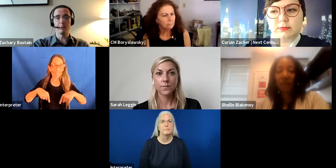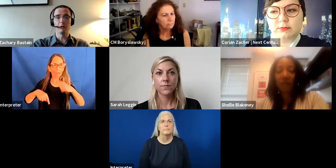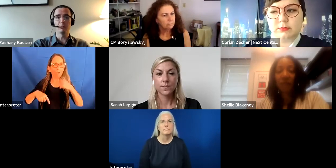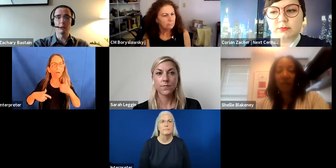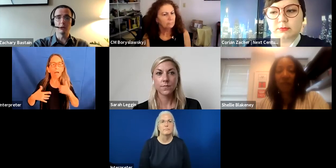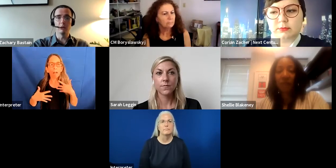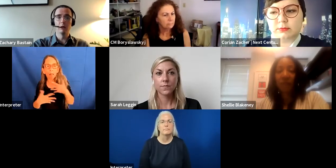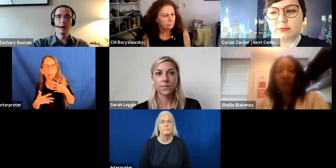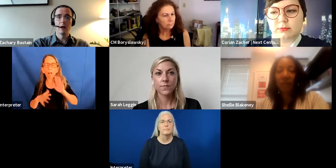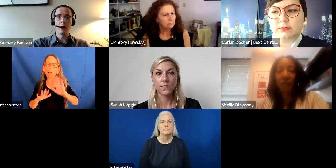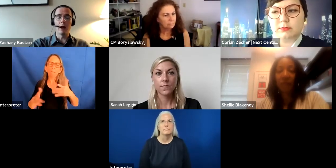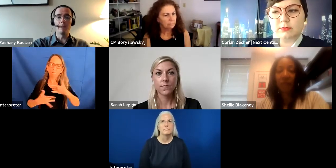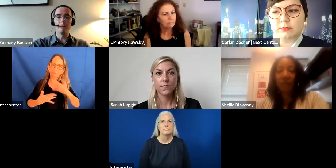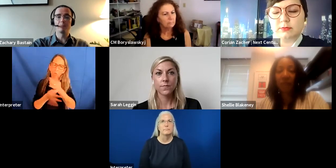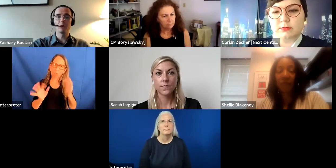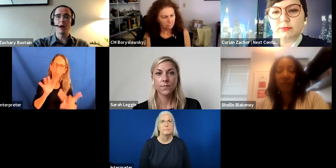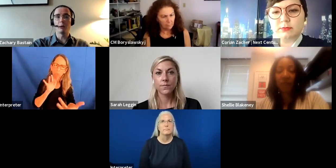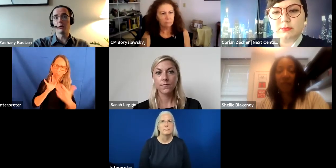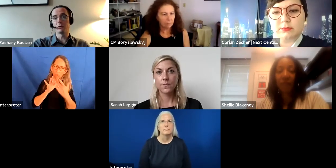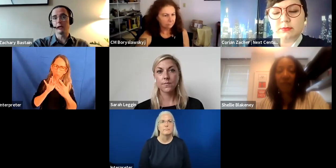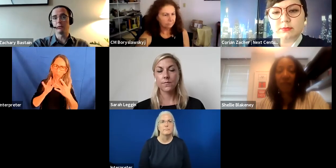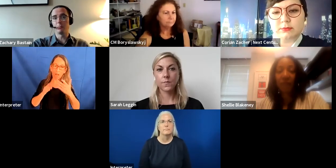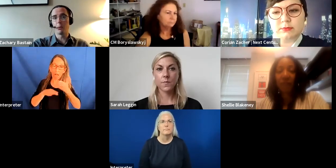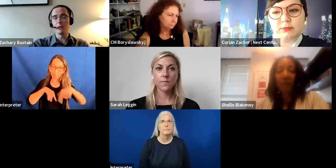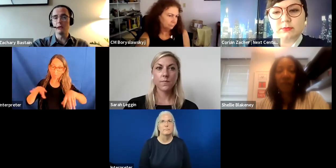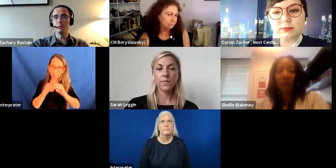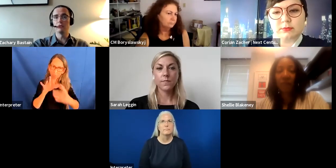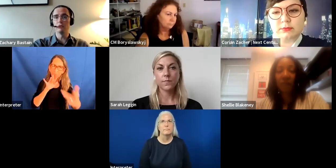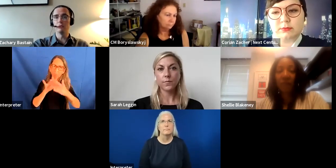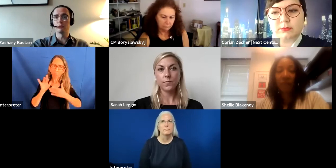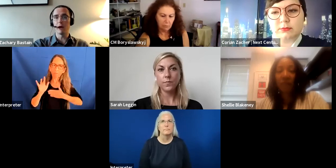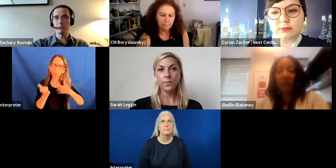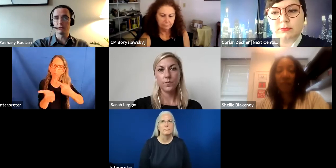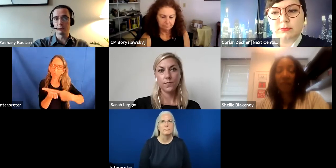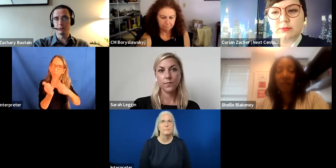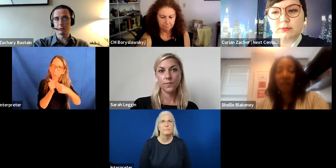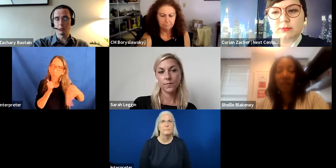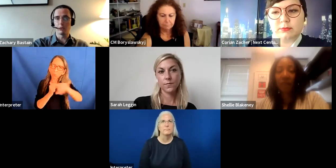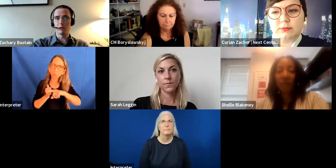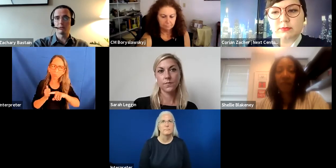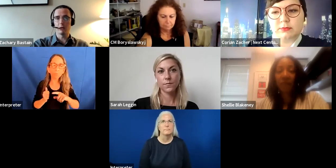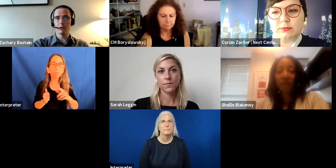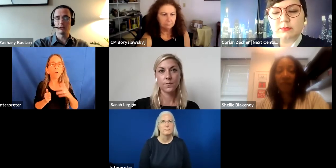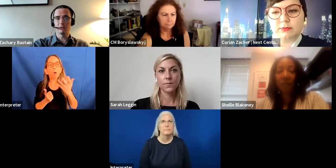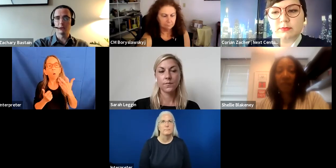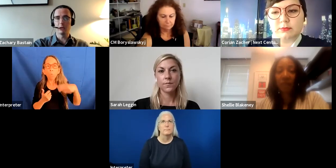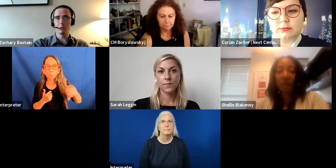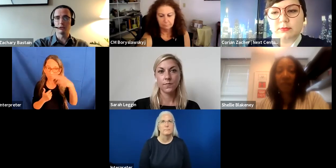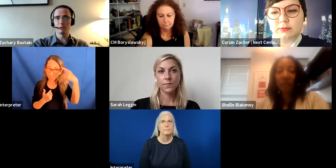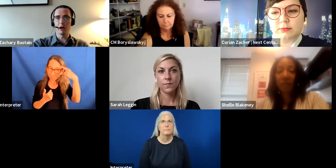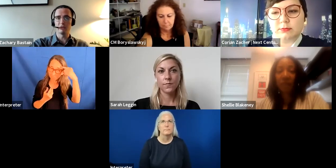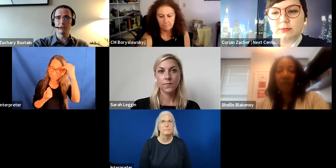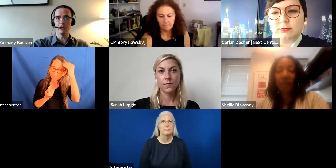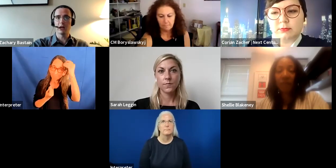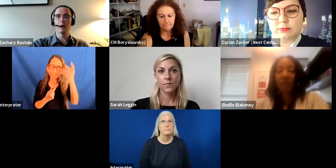more than happy to speak with you. I would also like to point you to Verizon's specific portal on accessibility, which